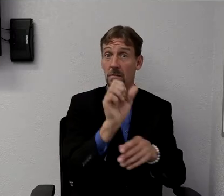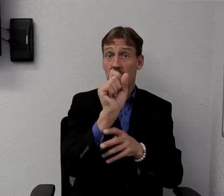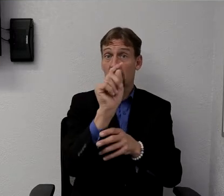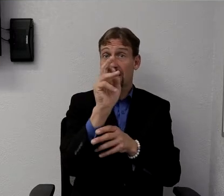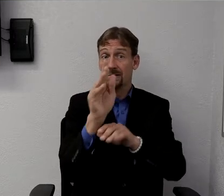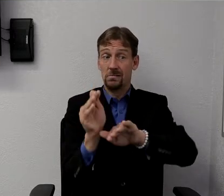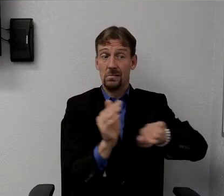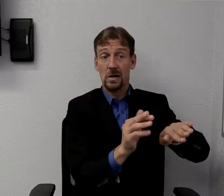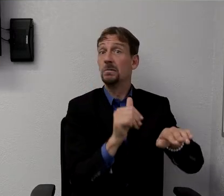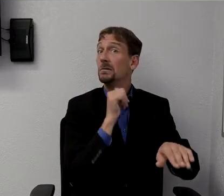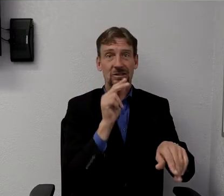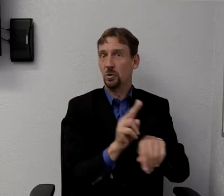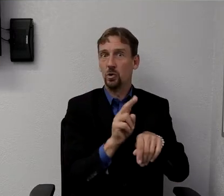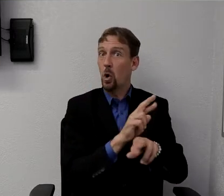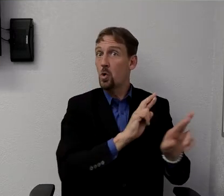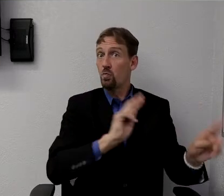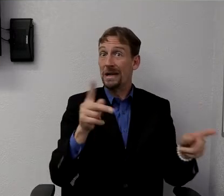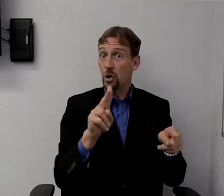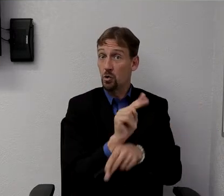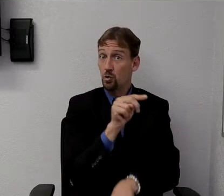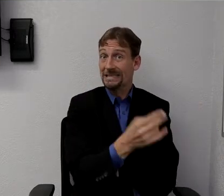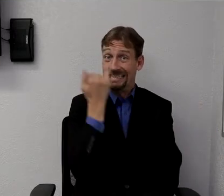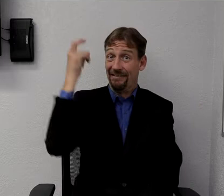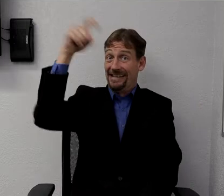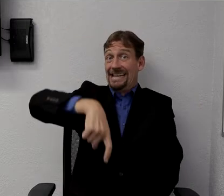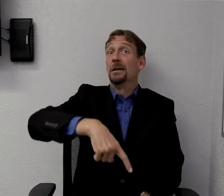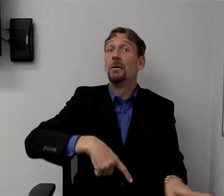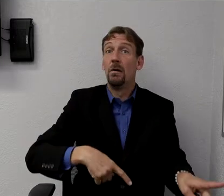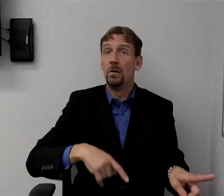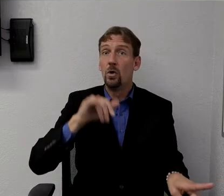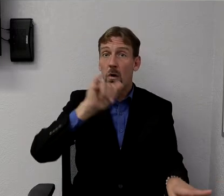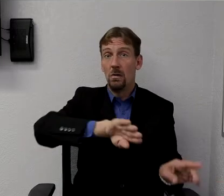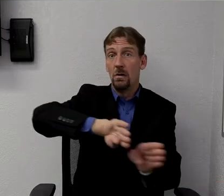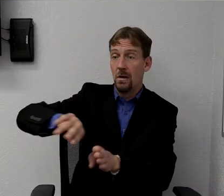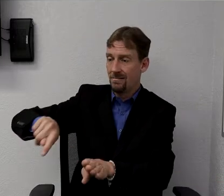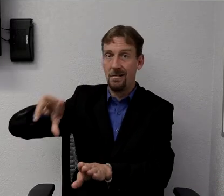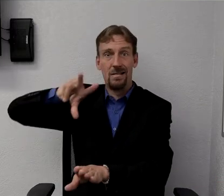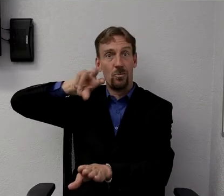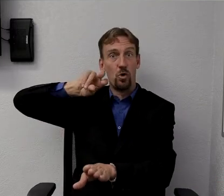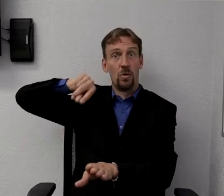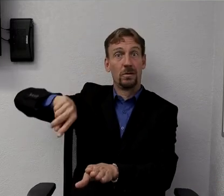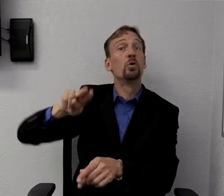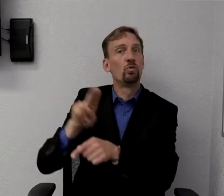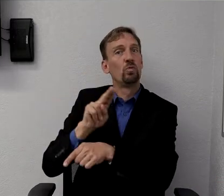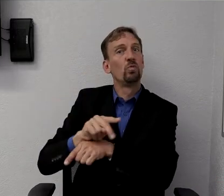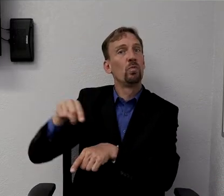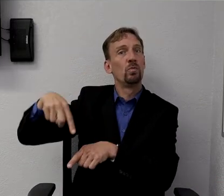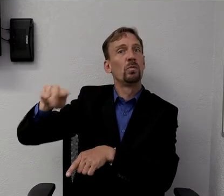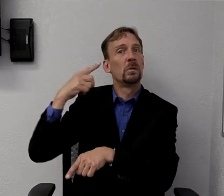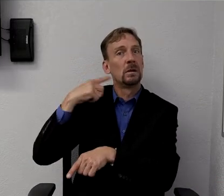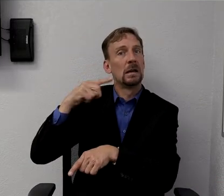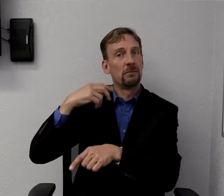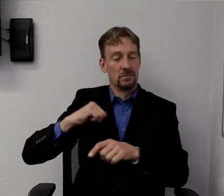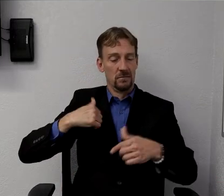to go. So those 30 are in use right now for cardiac surgery patients that